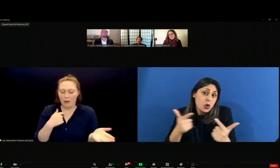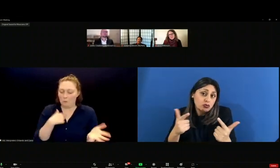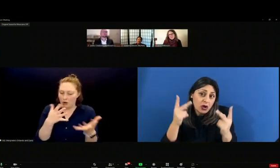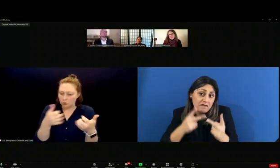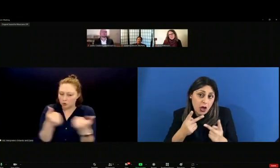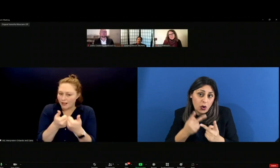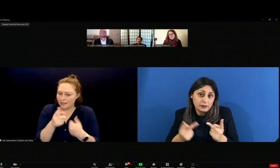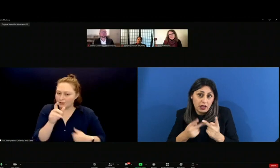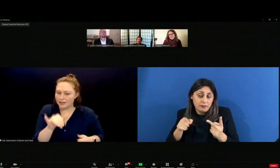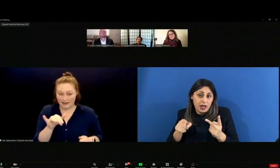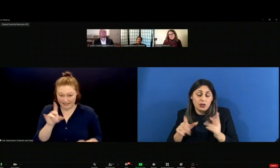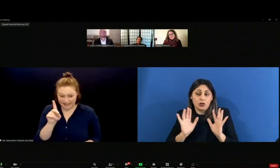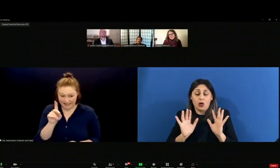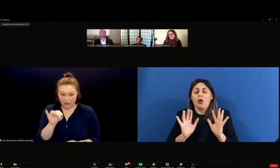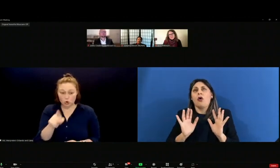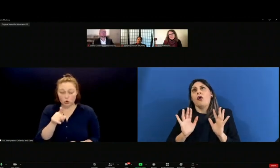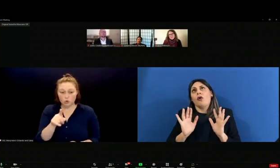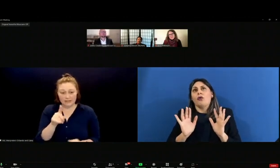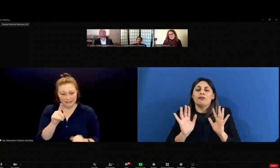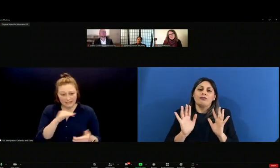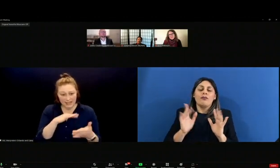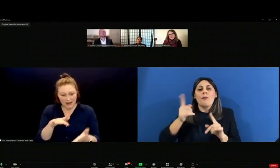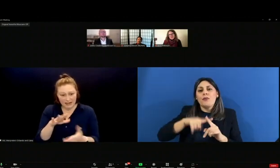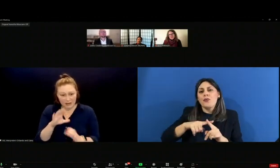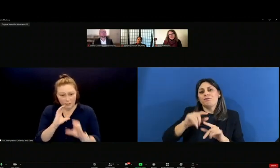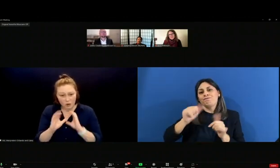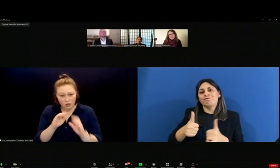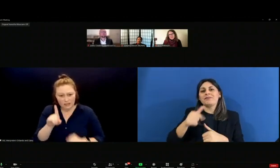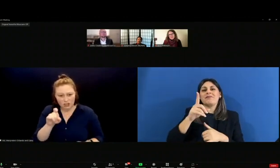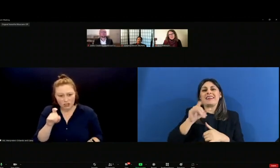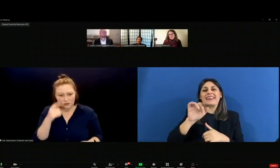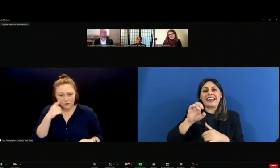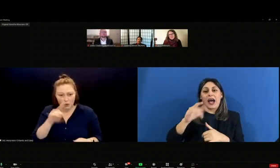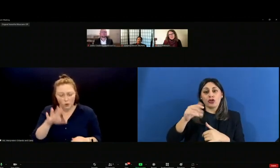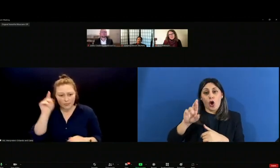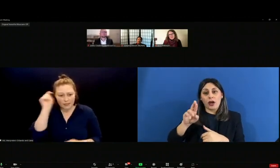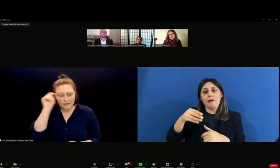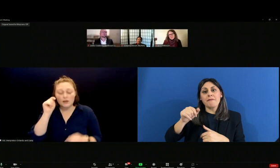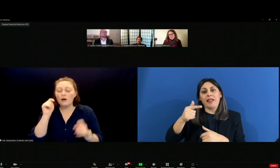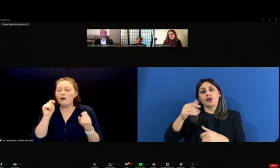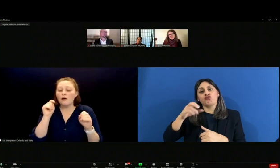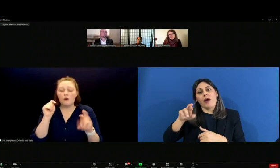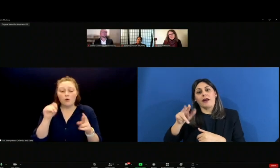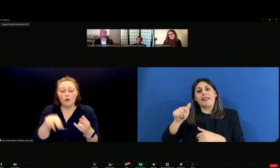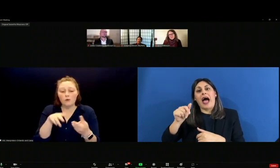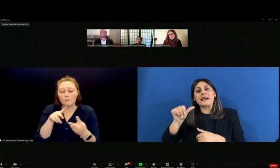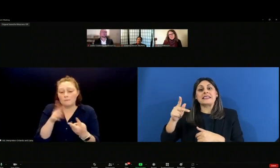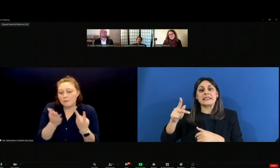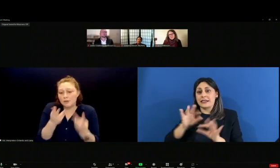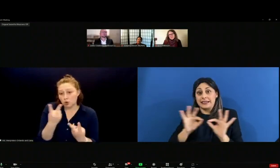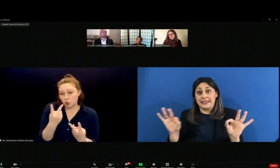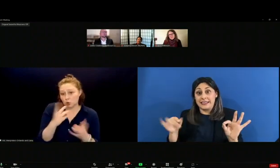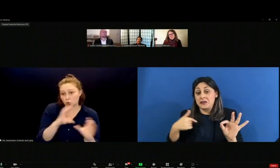have you actually studied communication in this thesis, or have you studied two groups of people that differ in